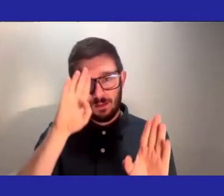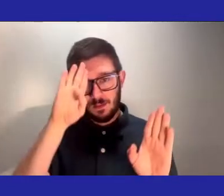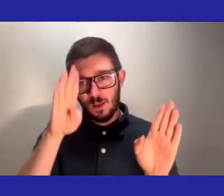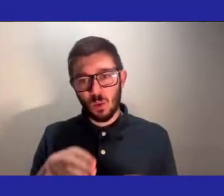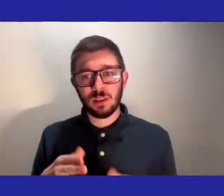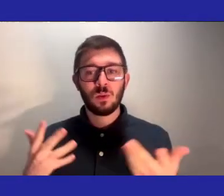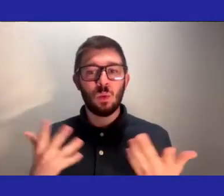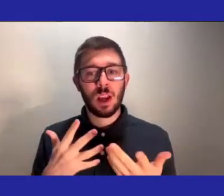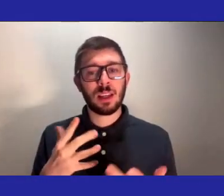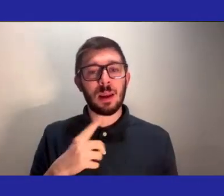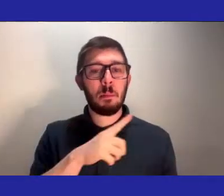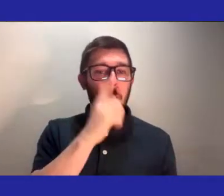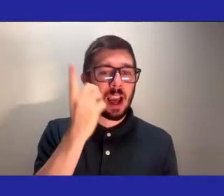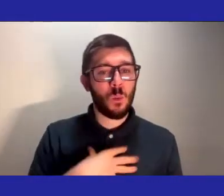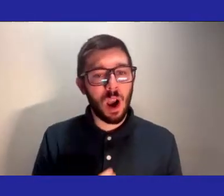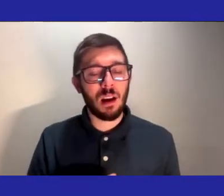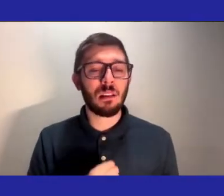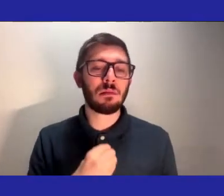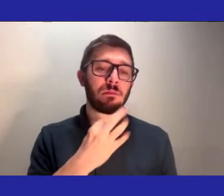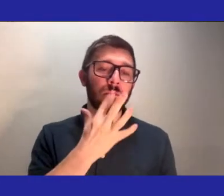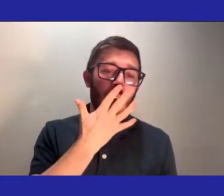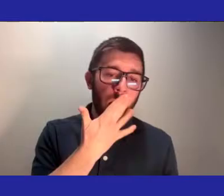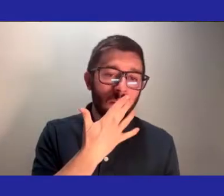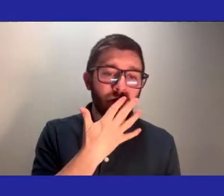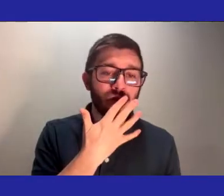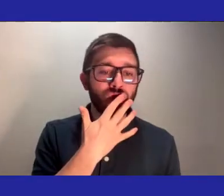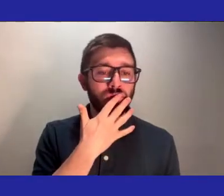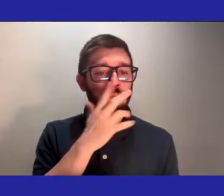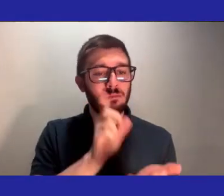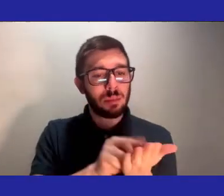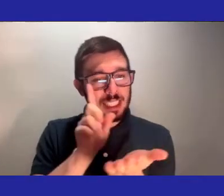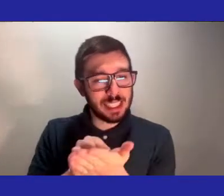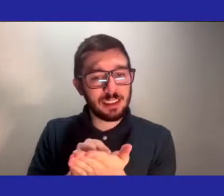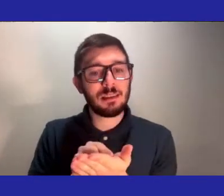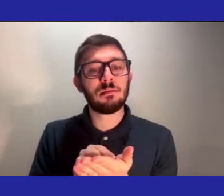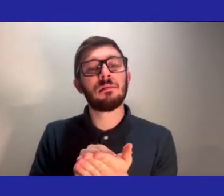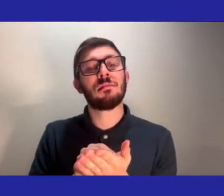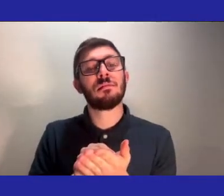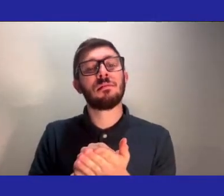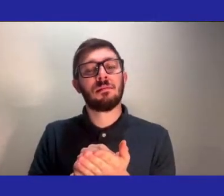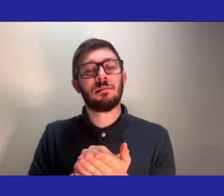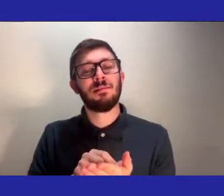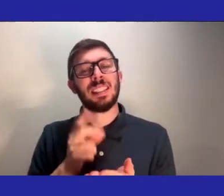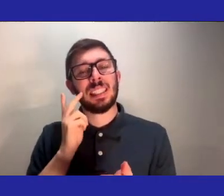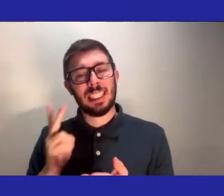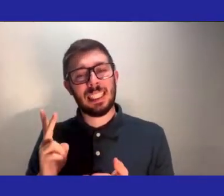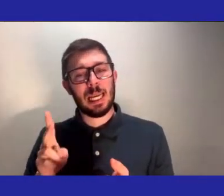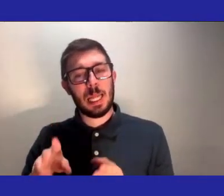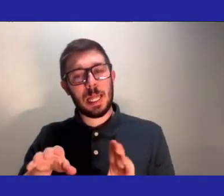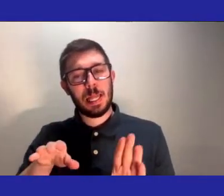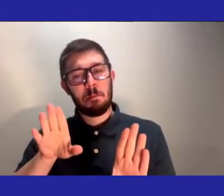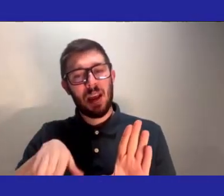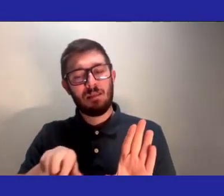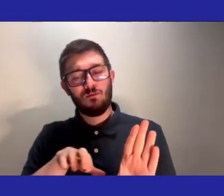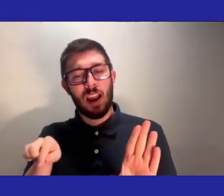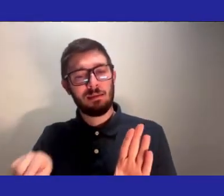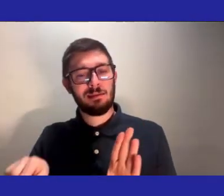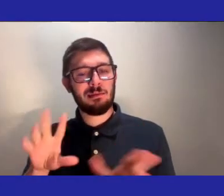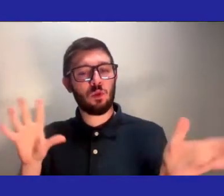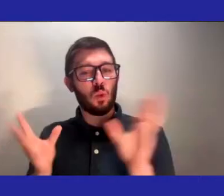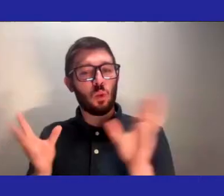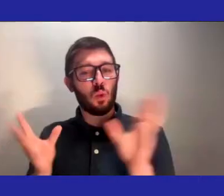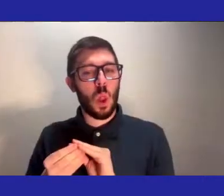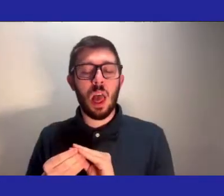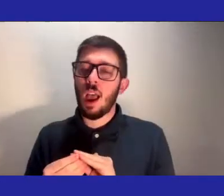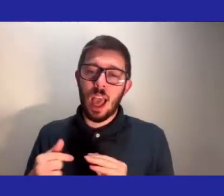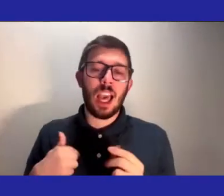color printing, and then you can see in the bottom right is the total. I started this in October to not double dip on any kind